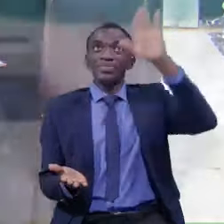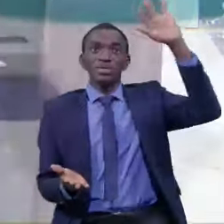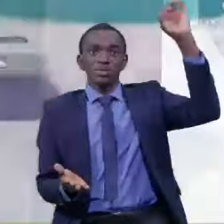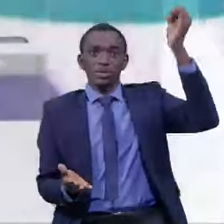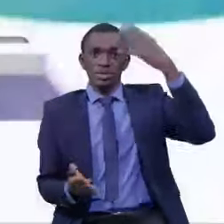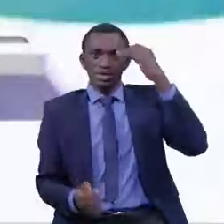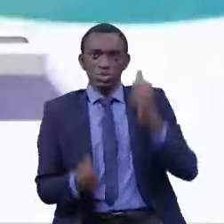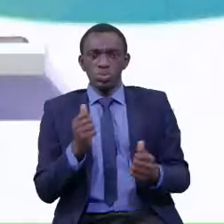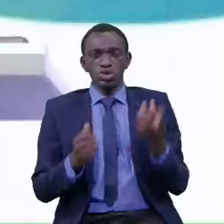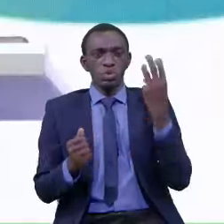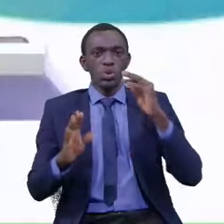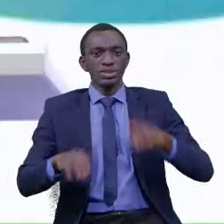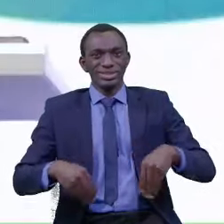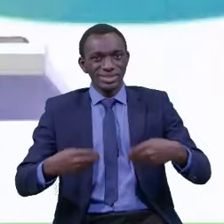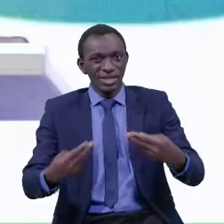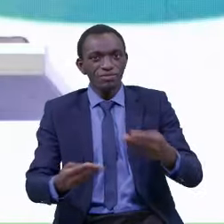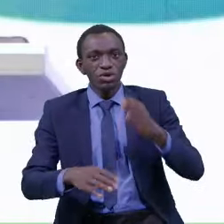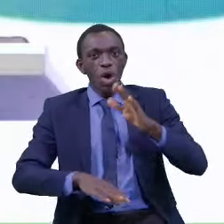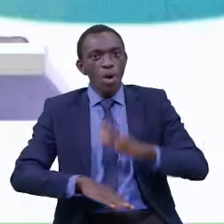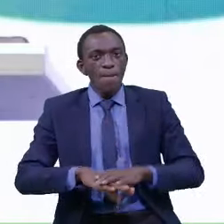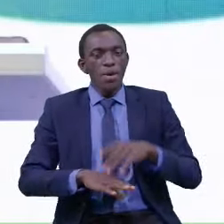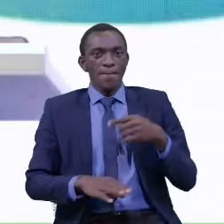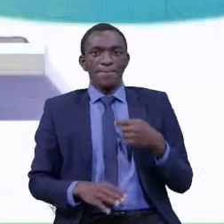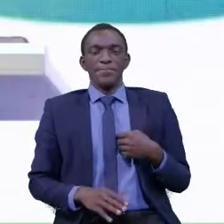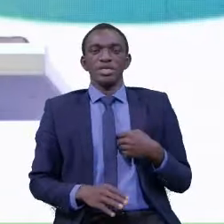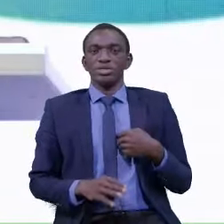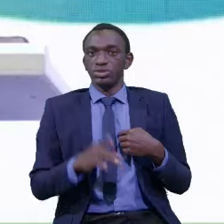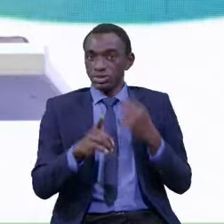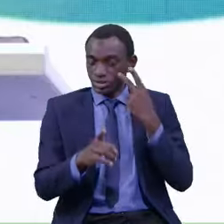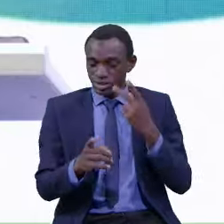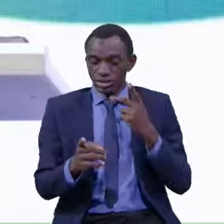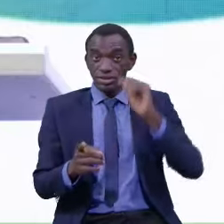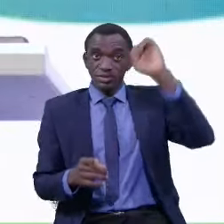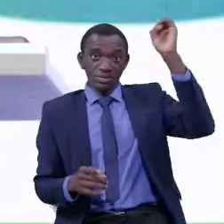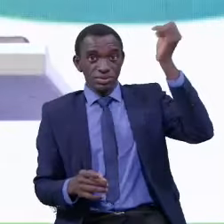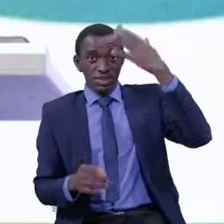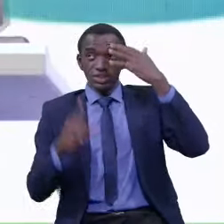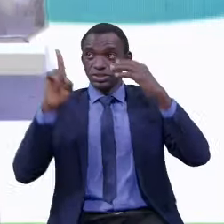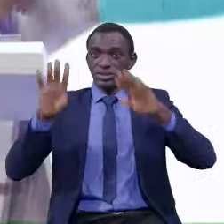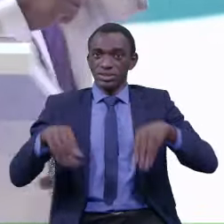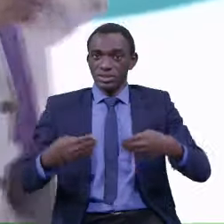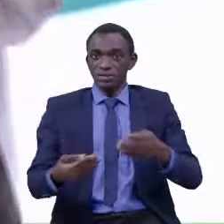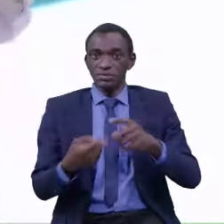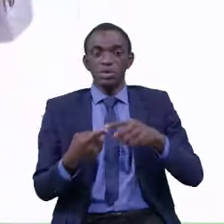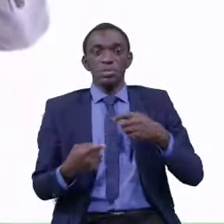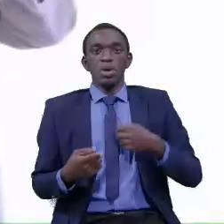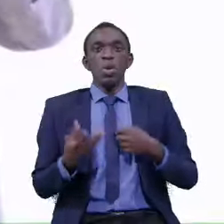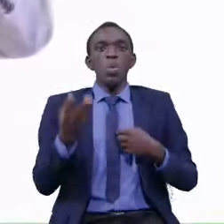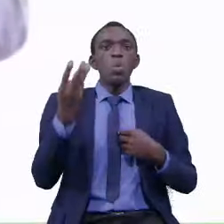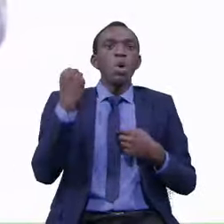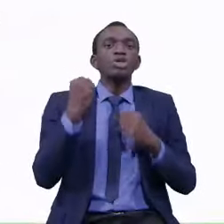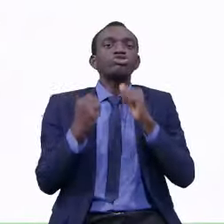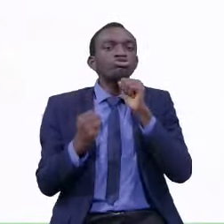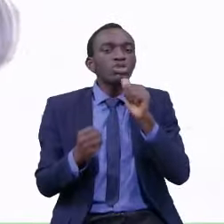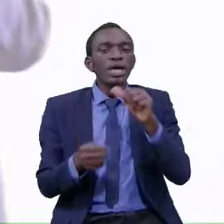me. The grace which was bestowed upon me was not in vain. Let's